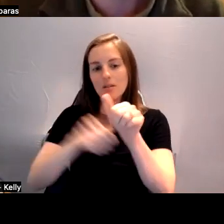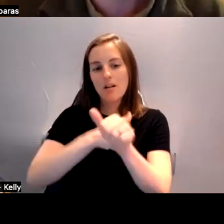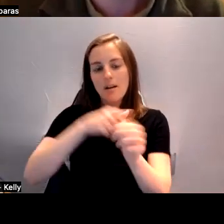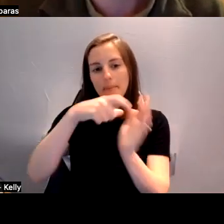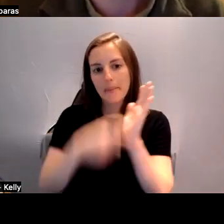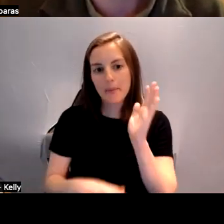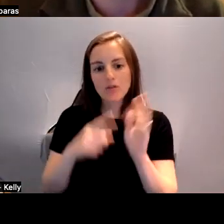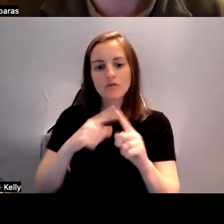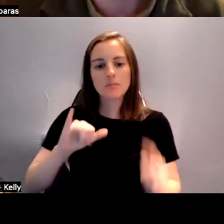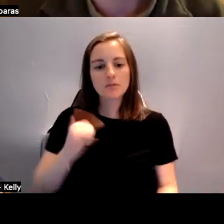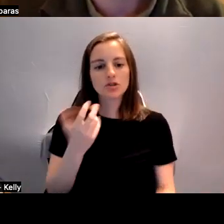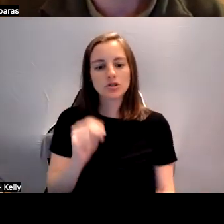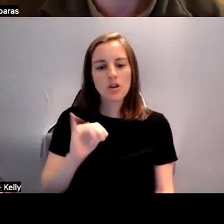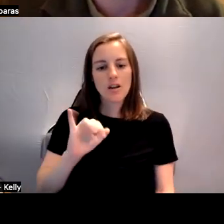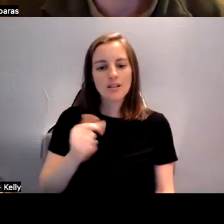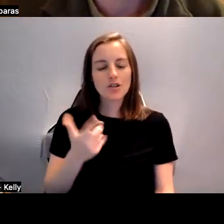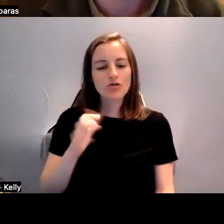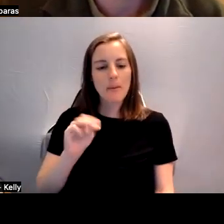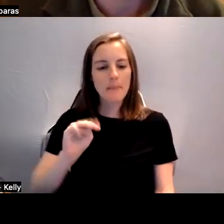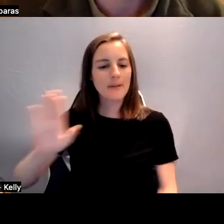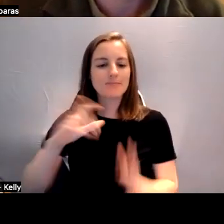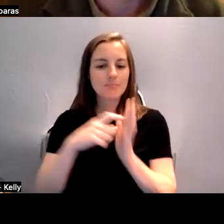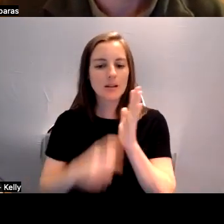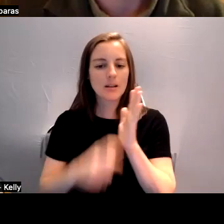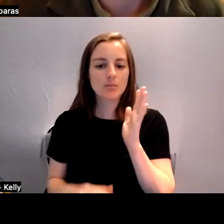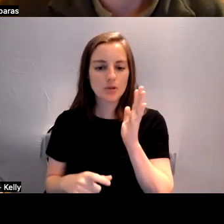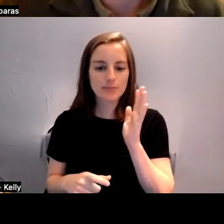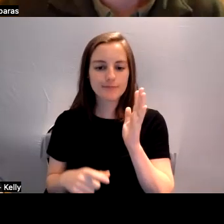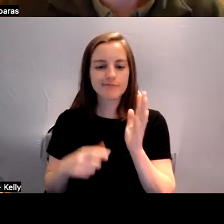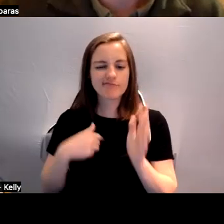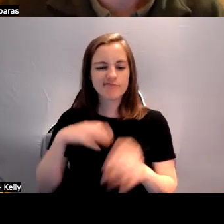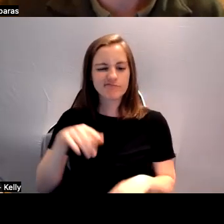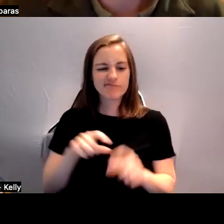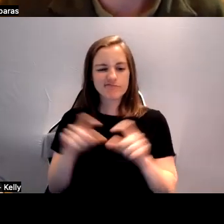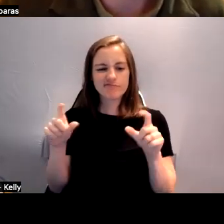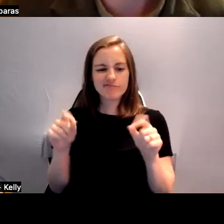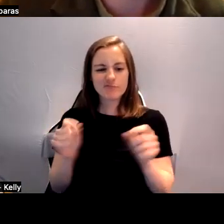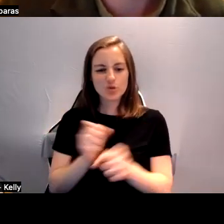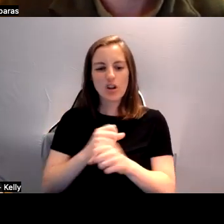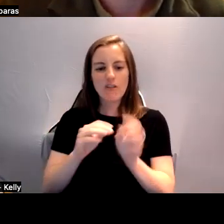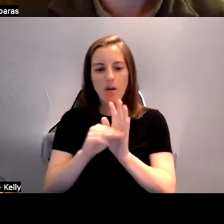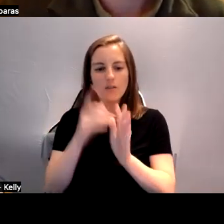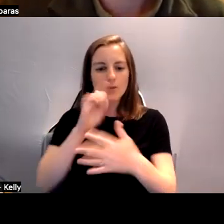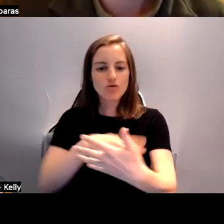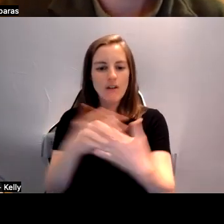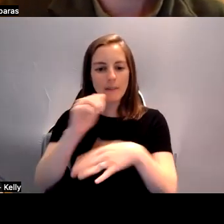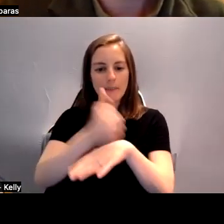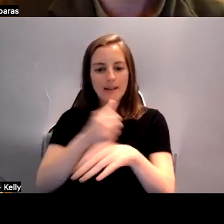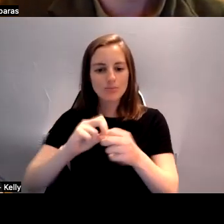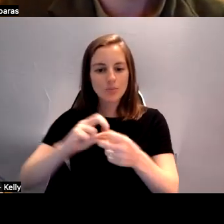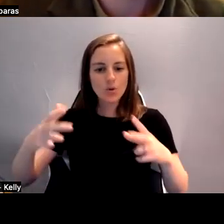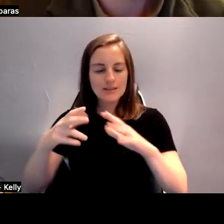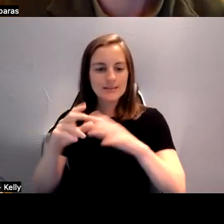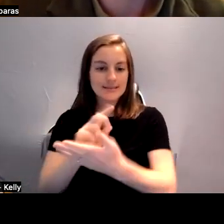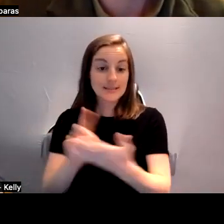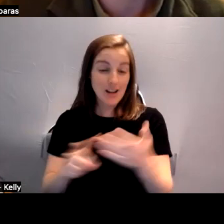paper, Generative Models for Graph-Based Protein Design. And we try to build on top to see what could be improved. So this is a